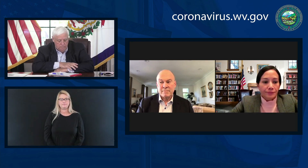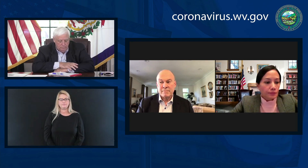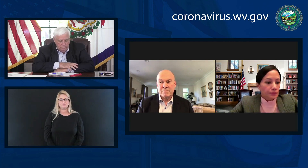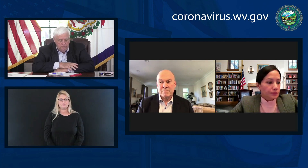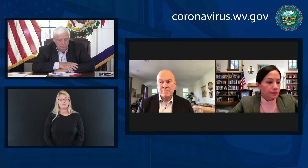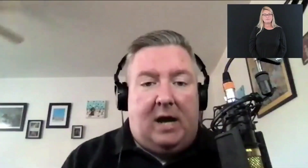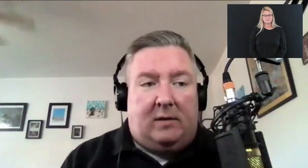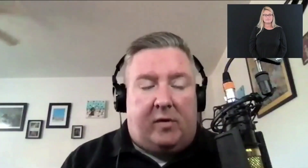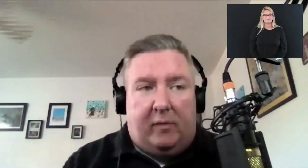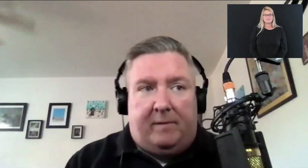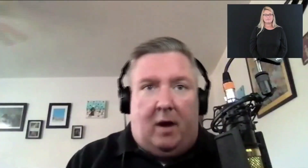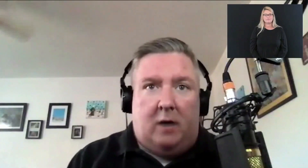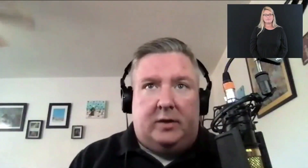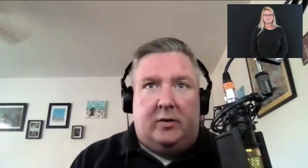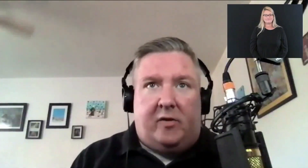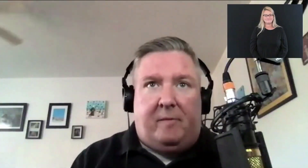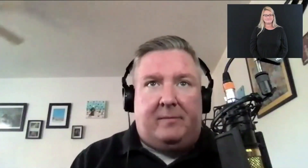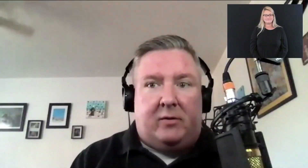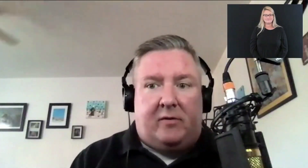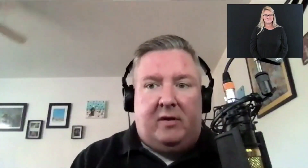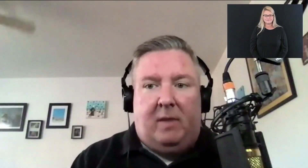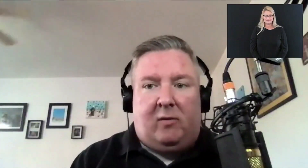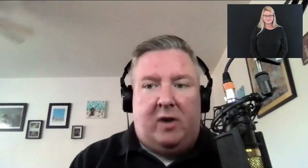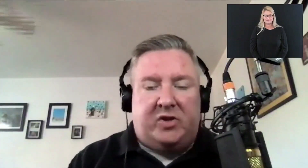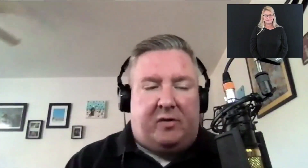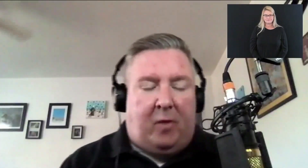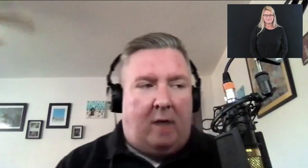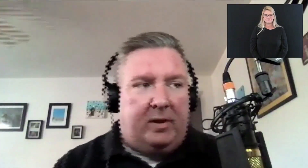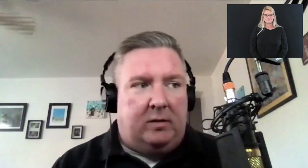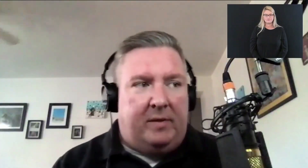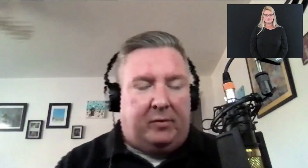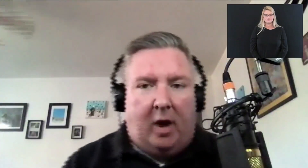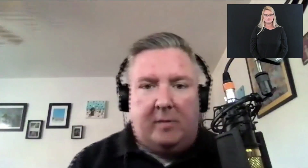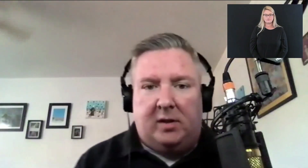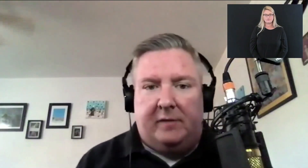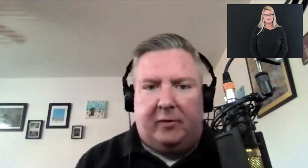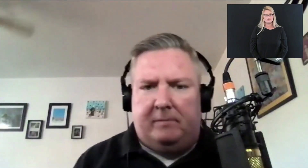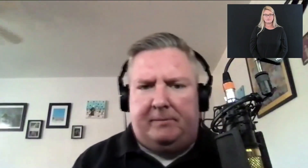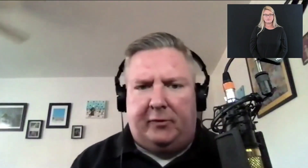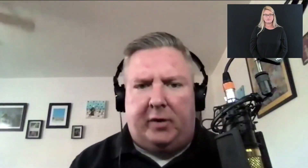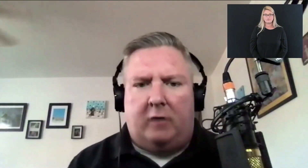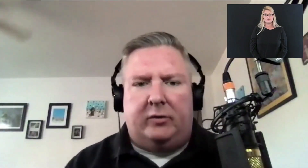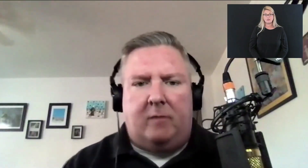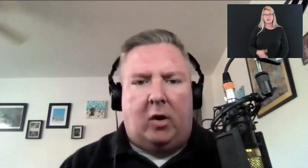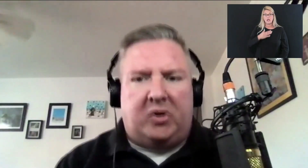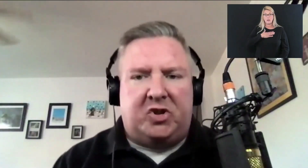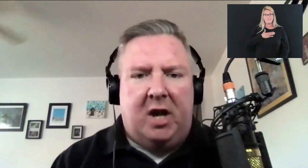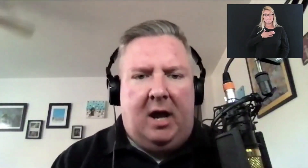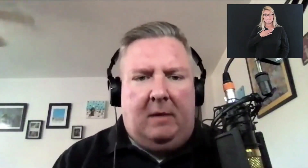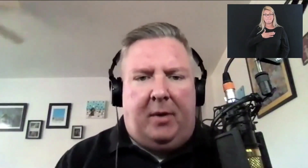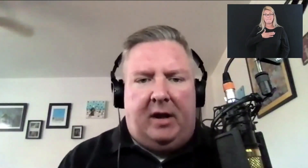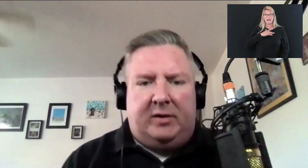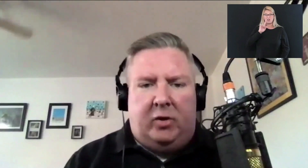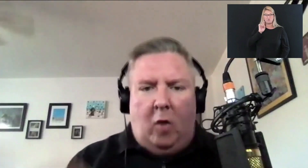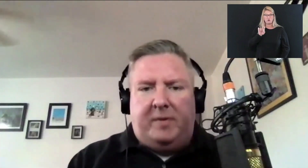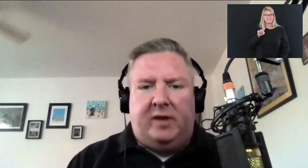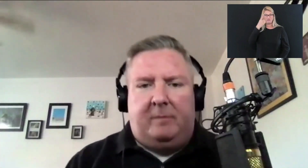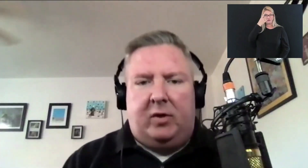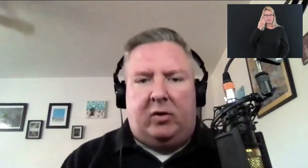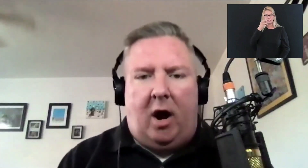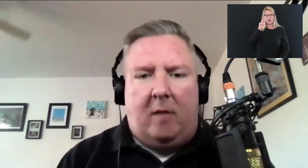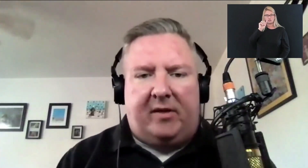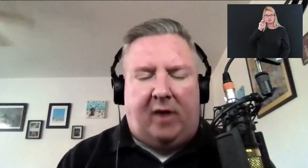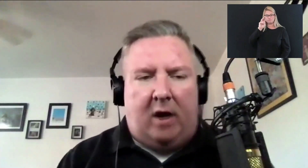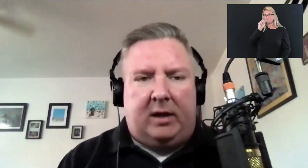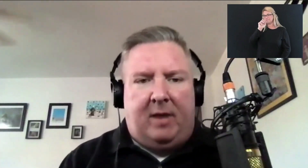Hello, this is Steve Adams with Ogden Newspapers, and my question is probably going to be predominantly for Dr. Marsh. But you opened up